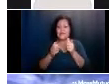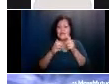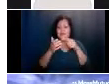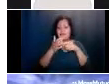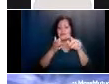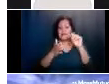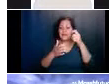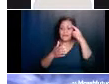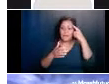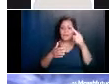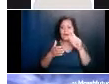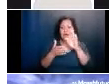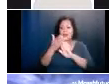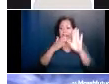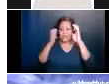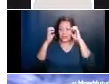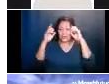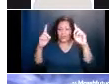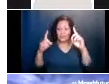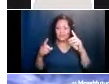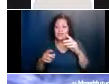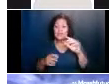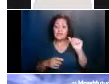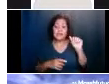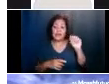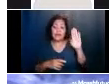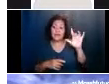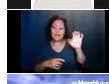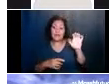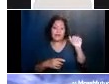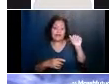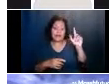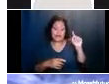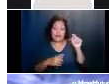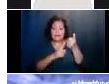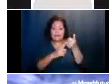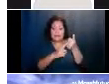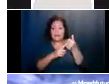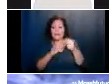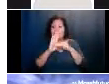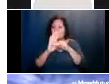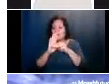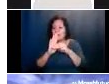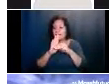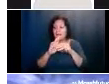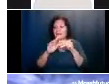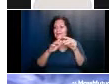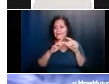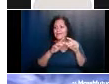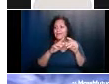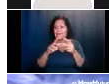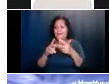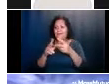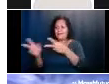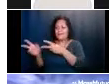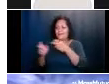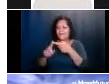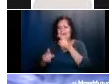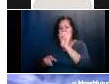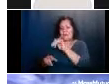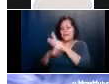college education. So the ABLE Act was modeled on that type of account, and instead